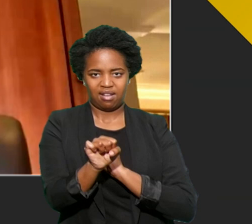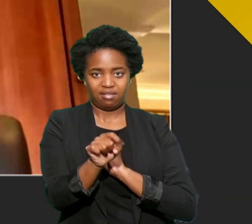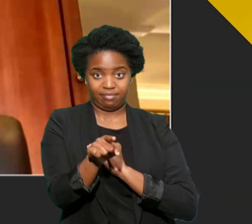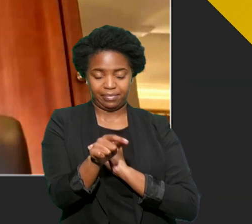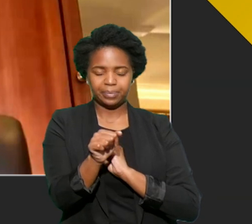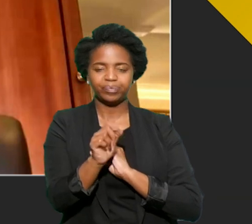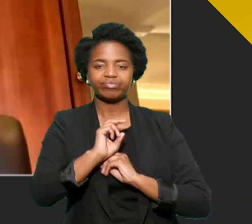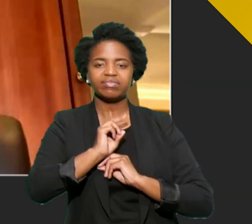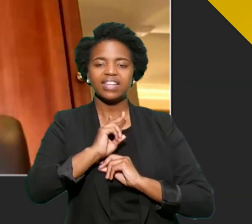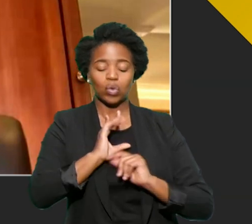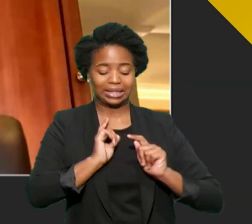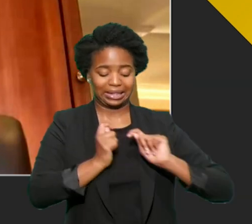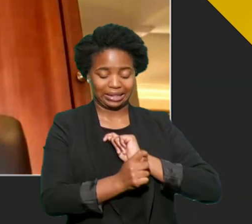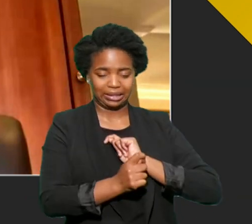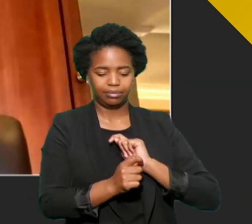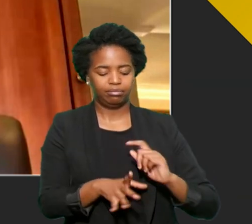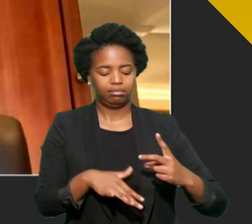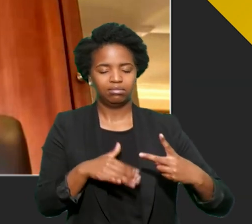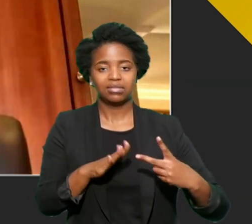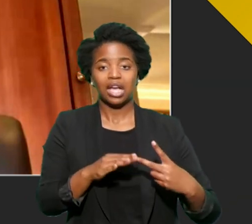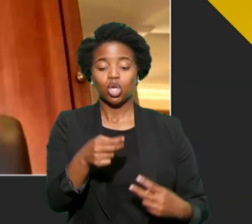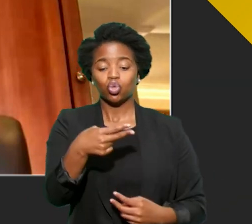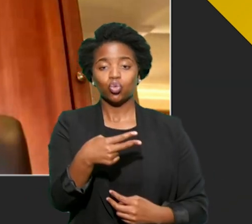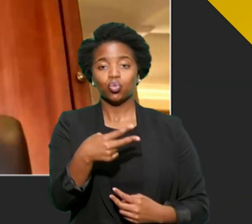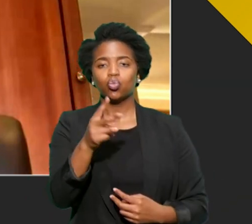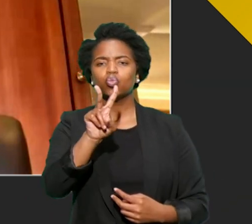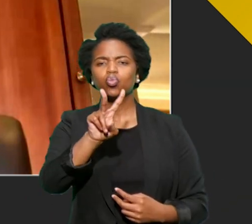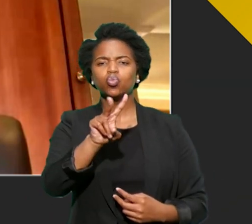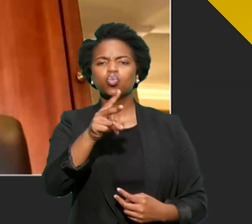original voice. Then came this 2G.